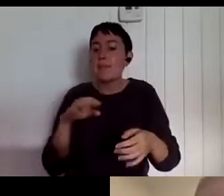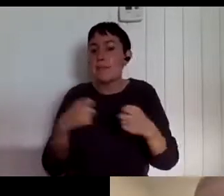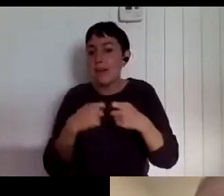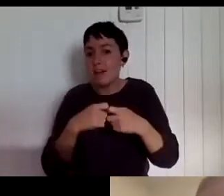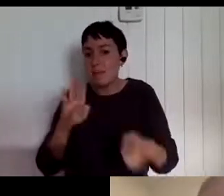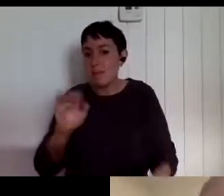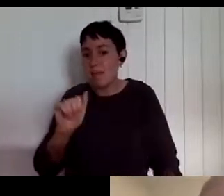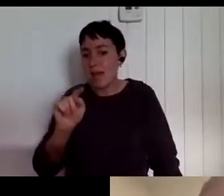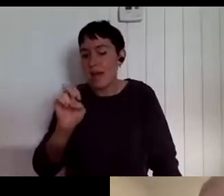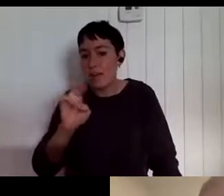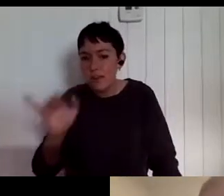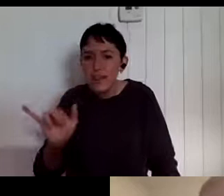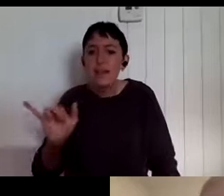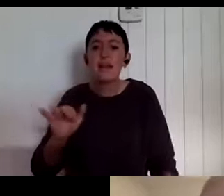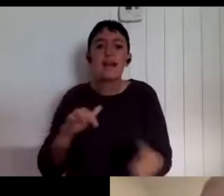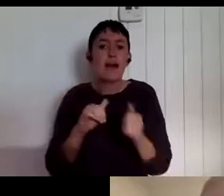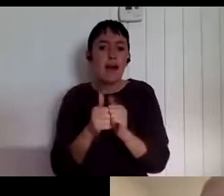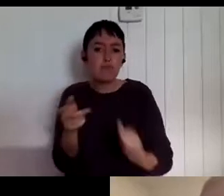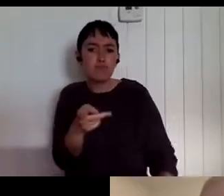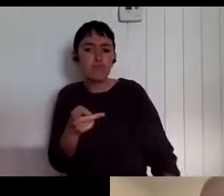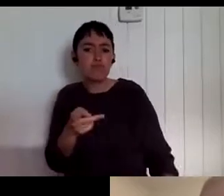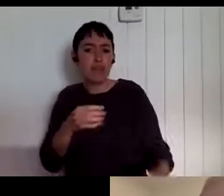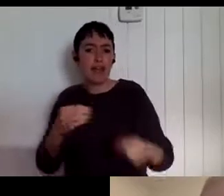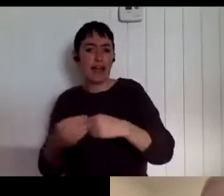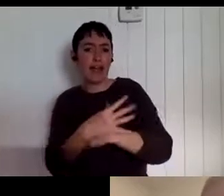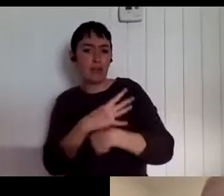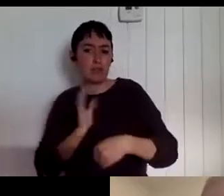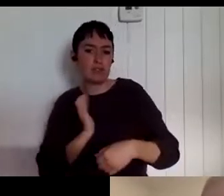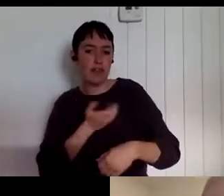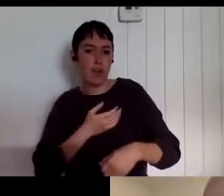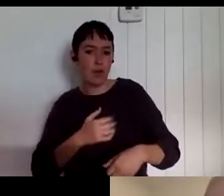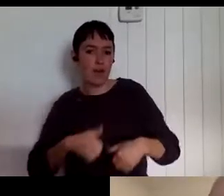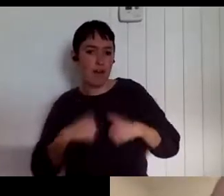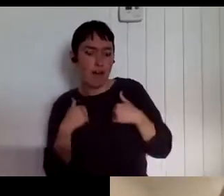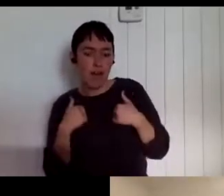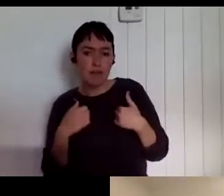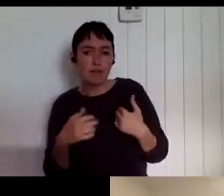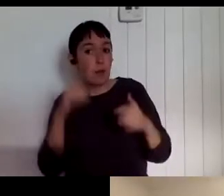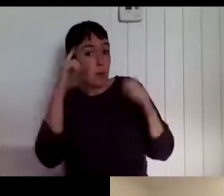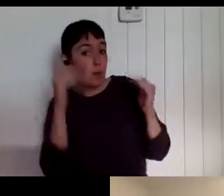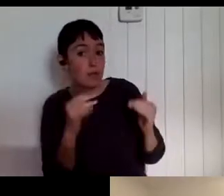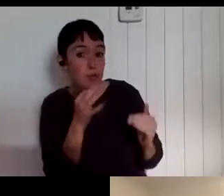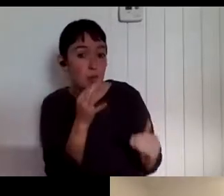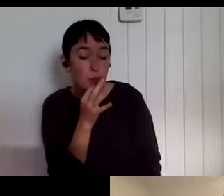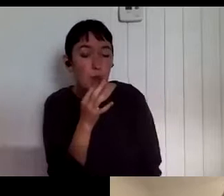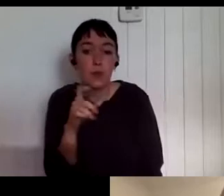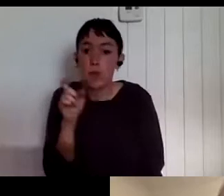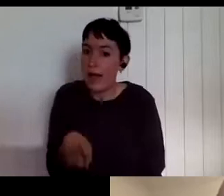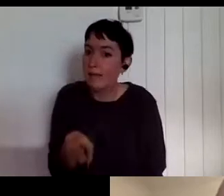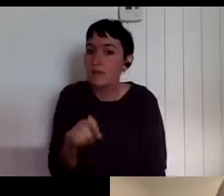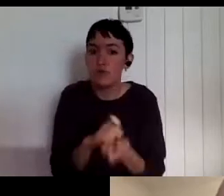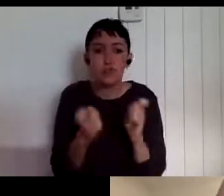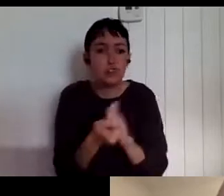is going to influence our lives over the next, hopefully soon, because we got to move to prevent climate change